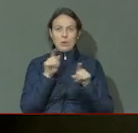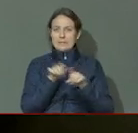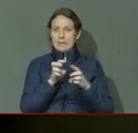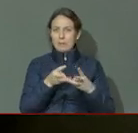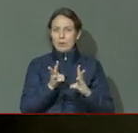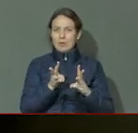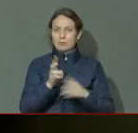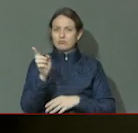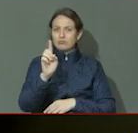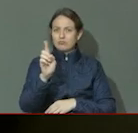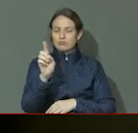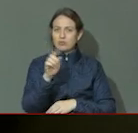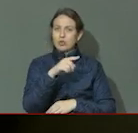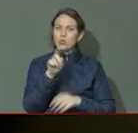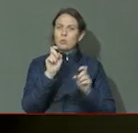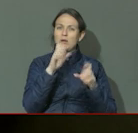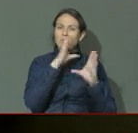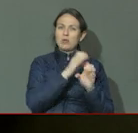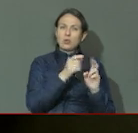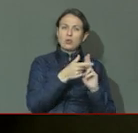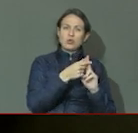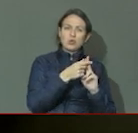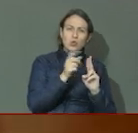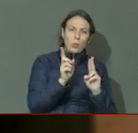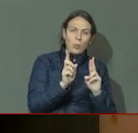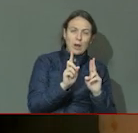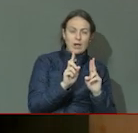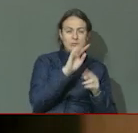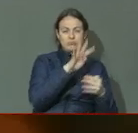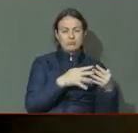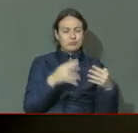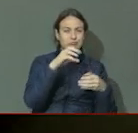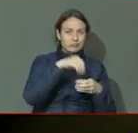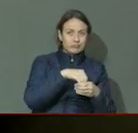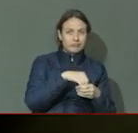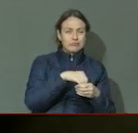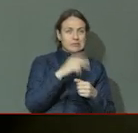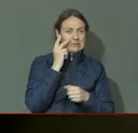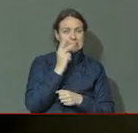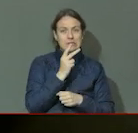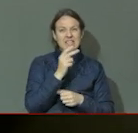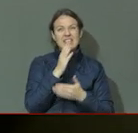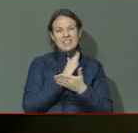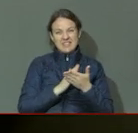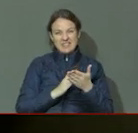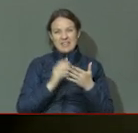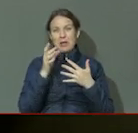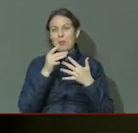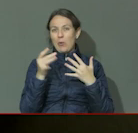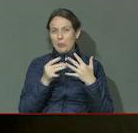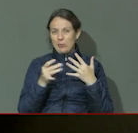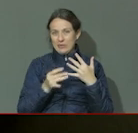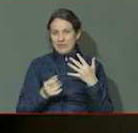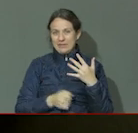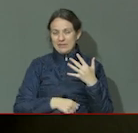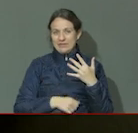look at the units that they're going to give you, what you must put in the table. So there's some options that are given you.